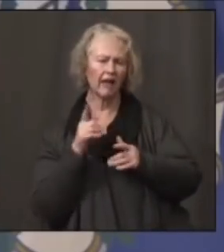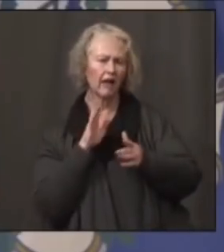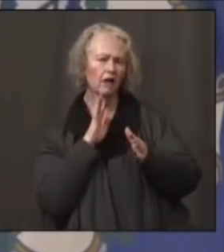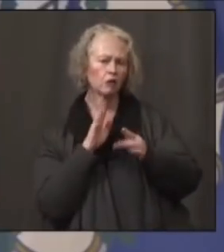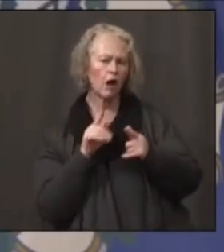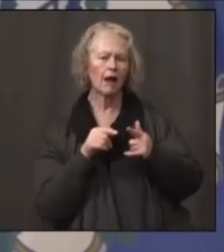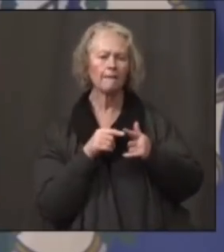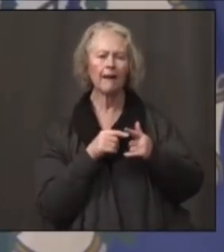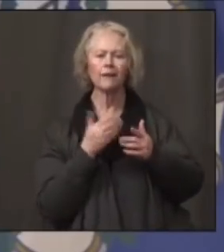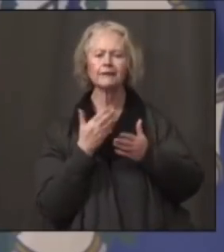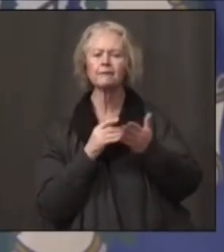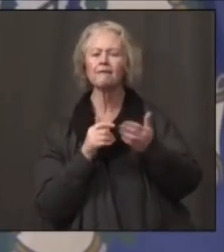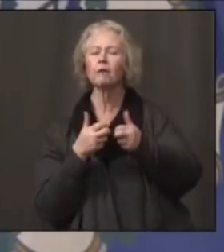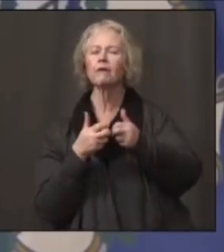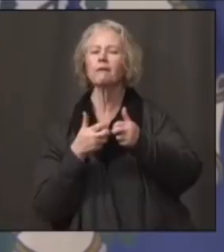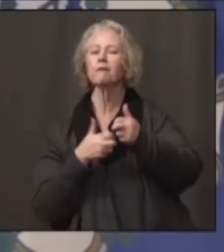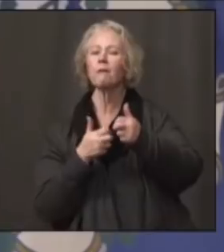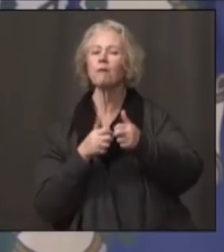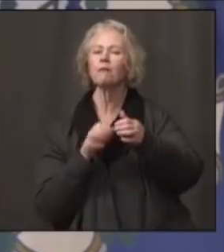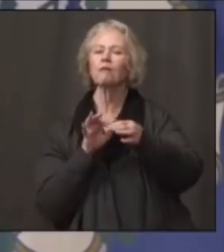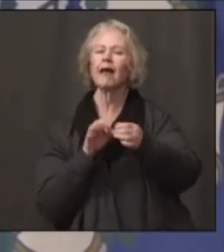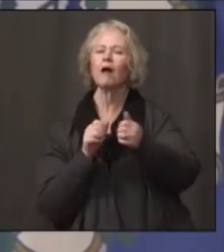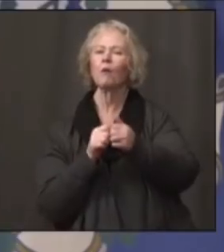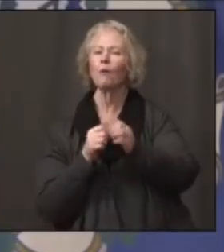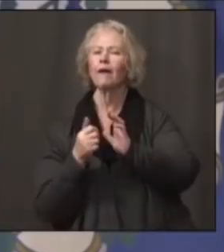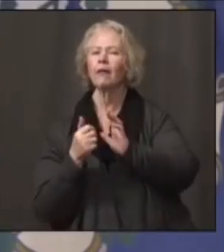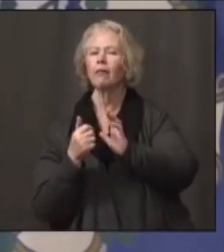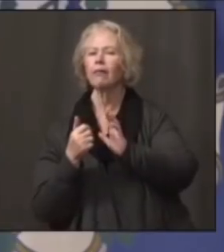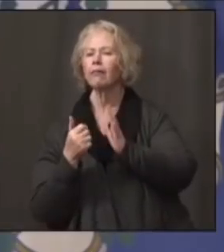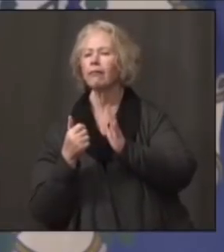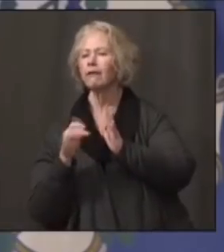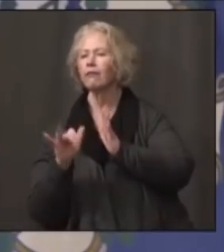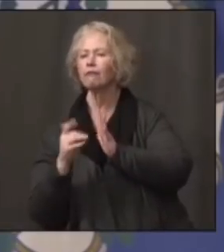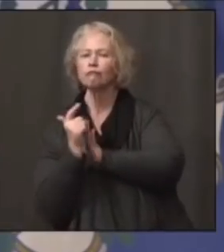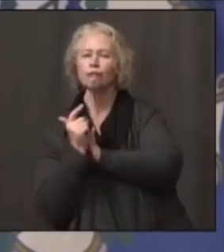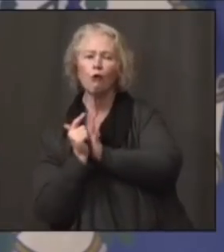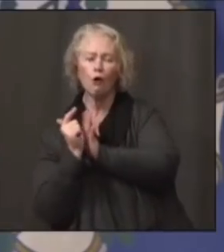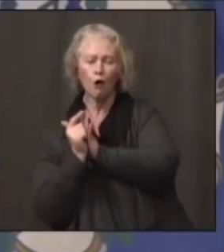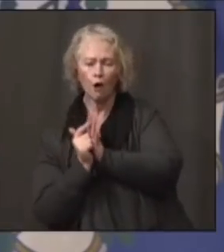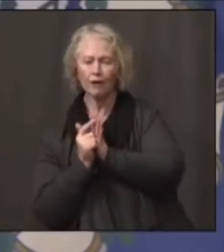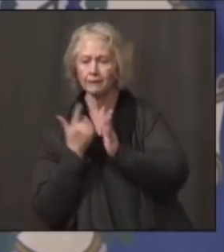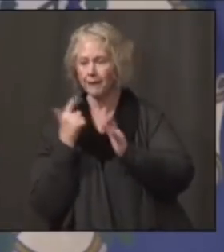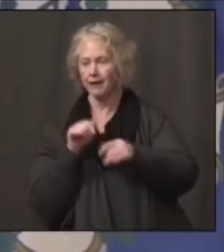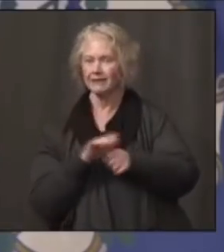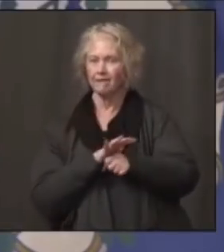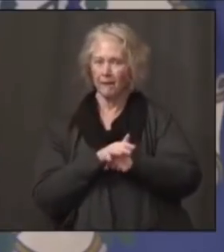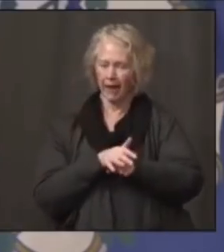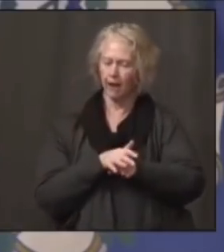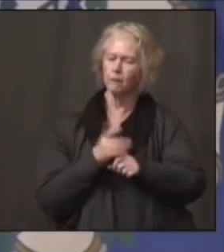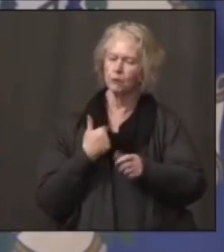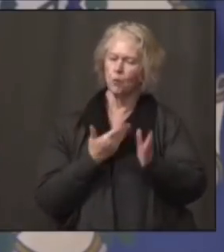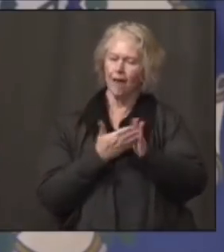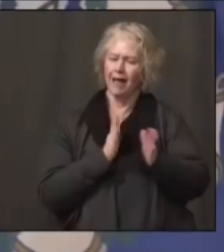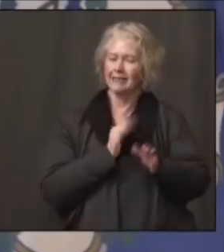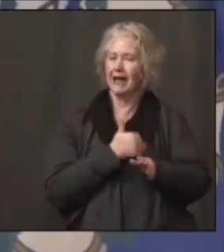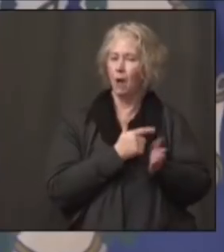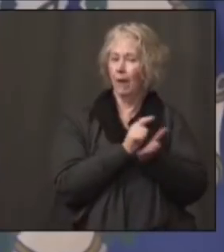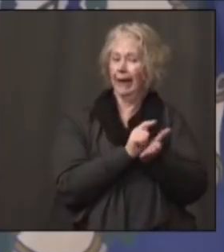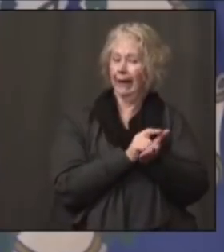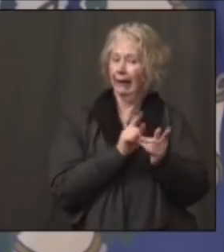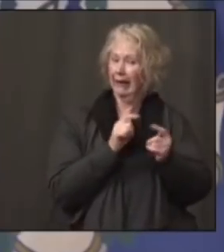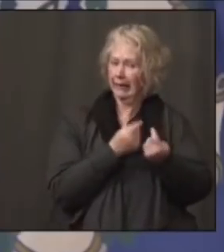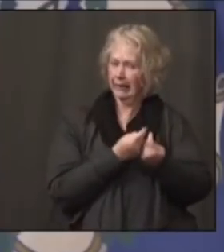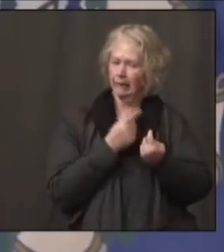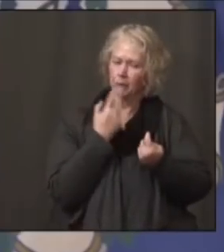that could slow things up, especially during a pandemic like this. So we've asked our legal team to take a look at what we can do to